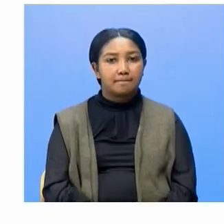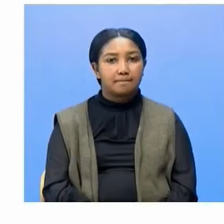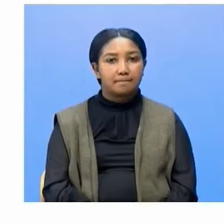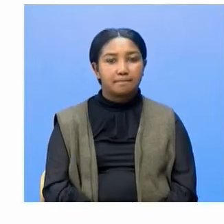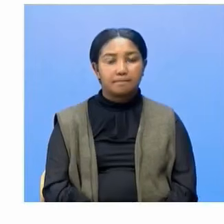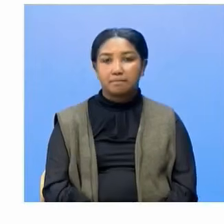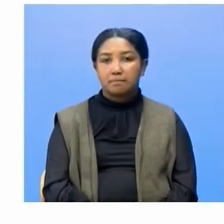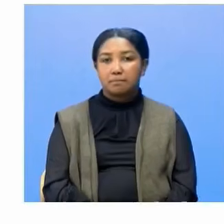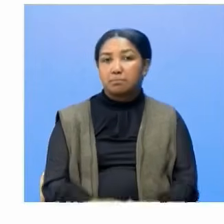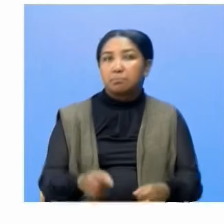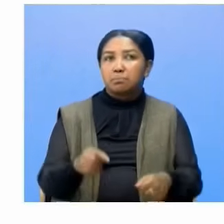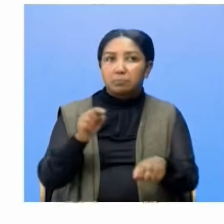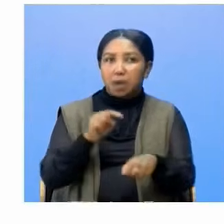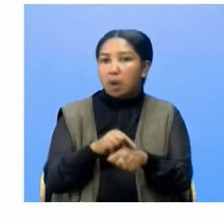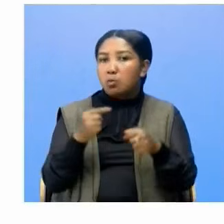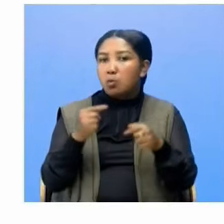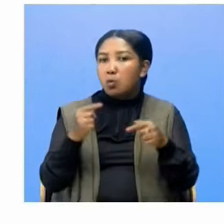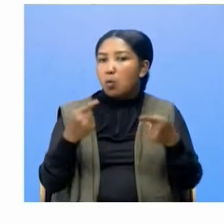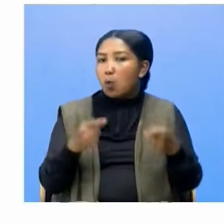mentioned or known,